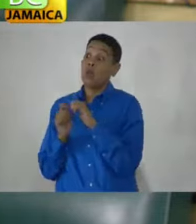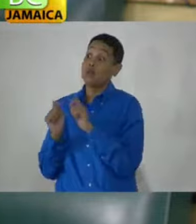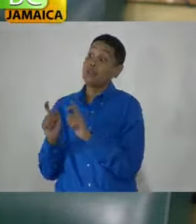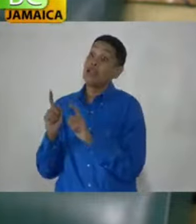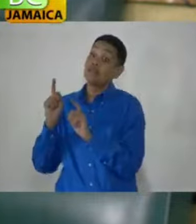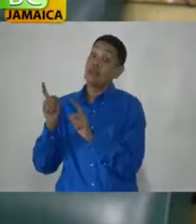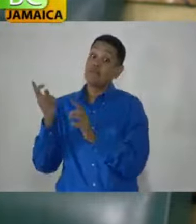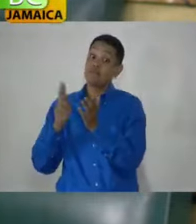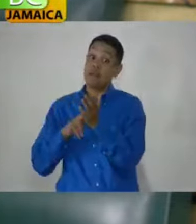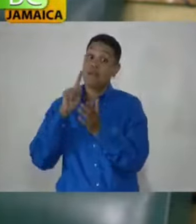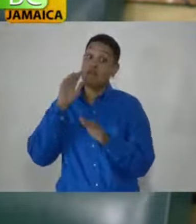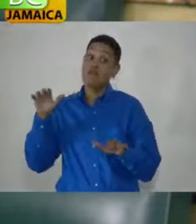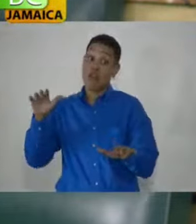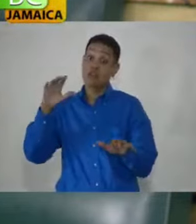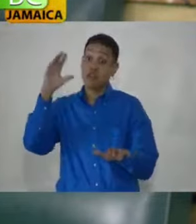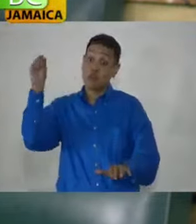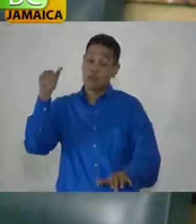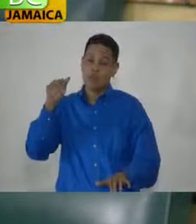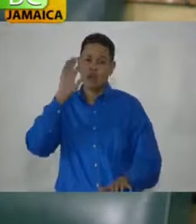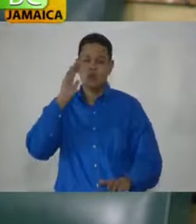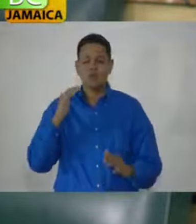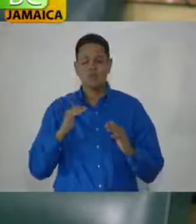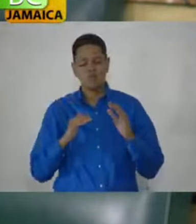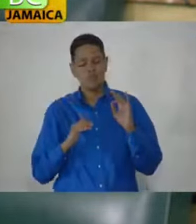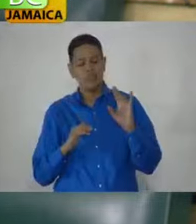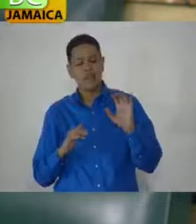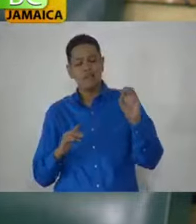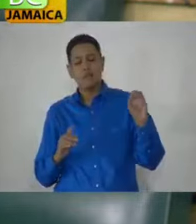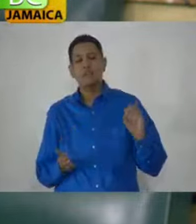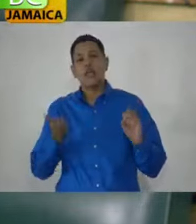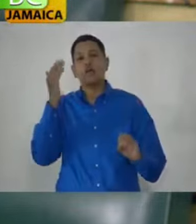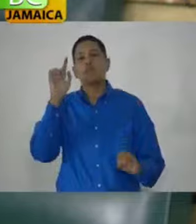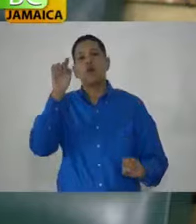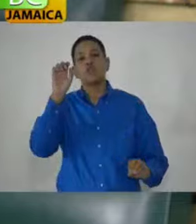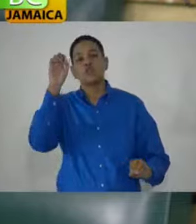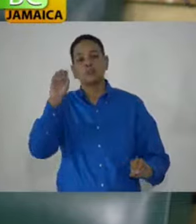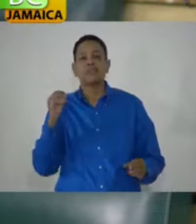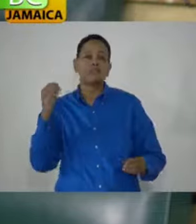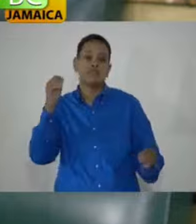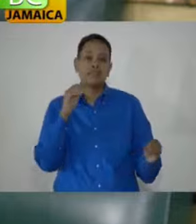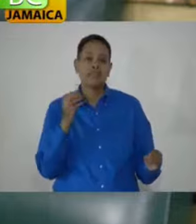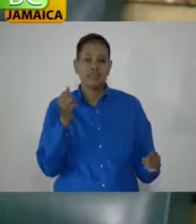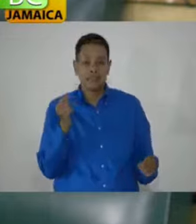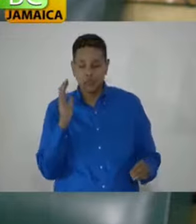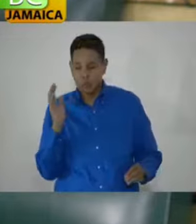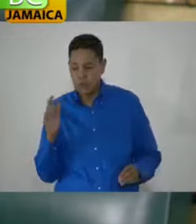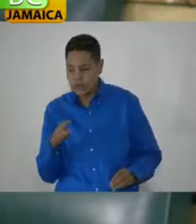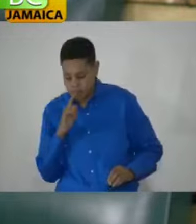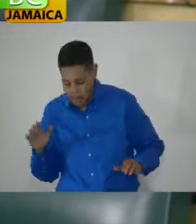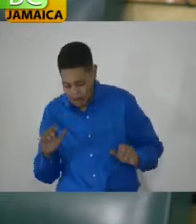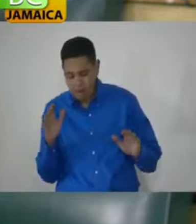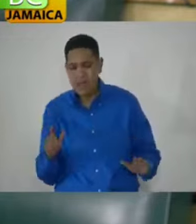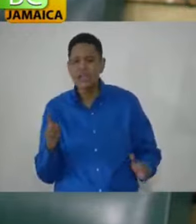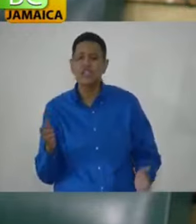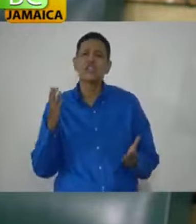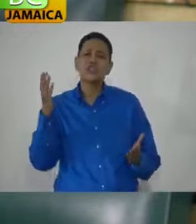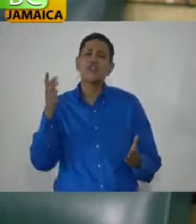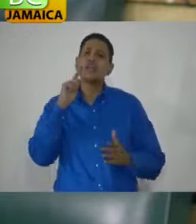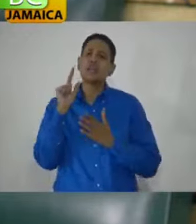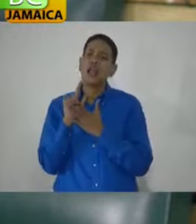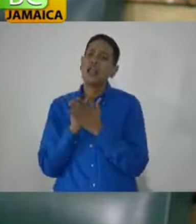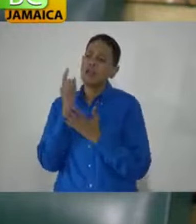for manufacturers would move from 75% to 100% of sales. The manufacturers raised a